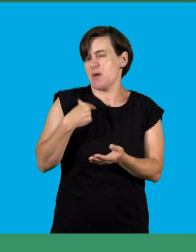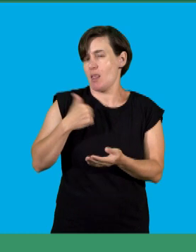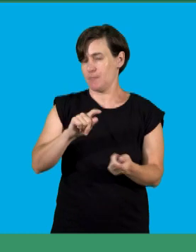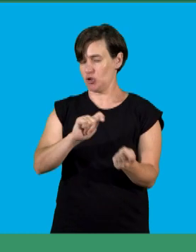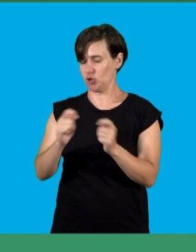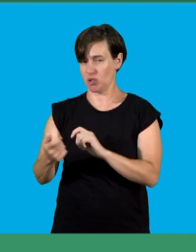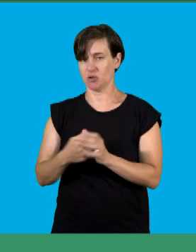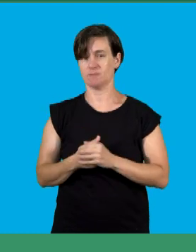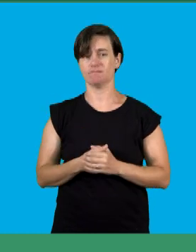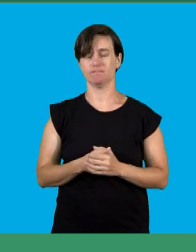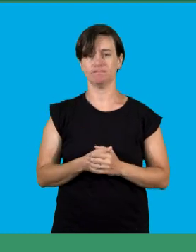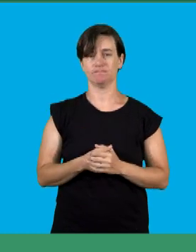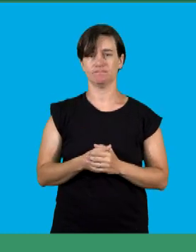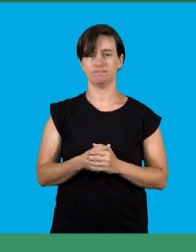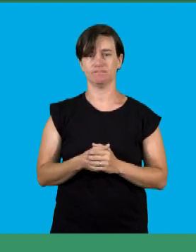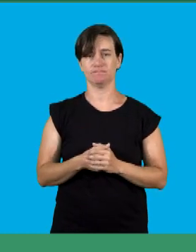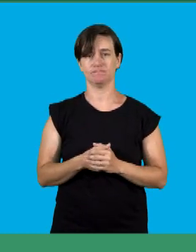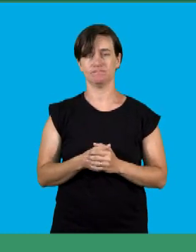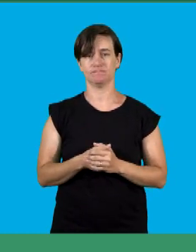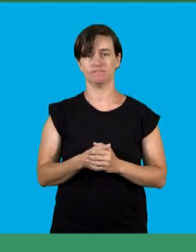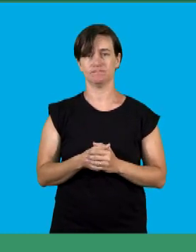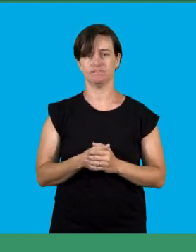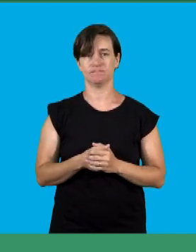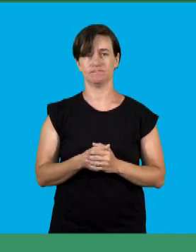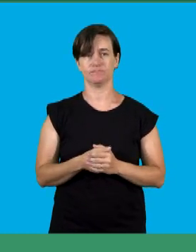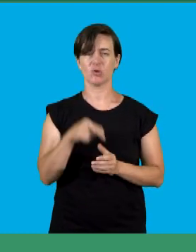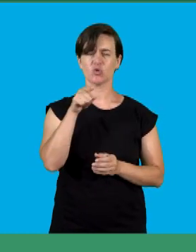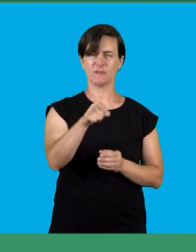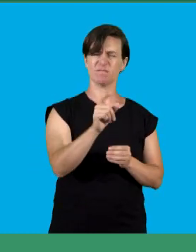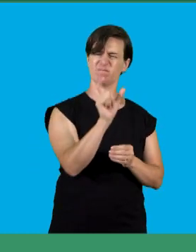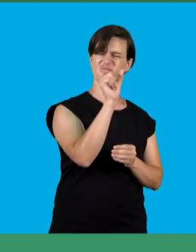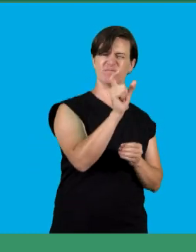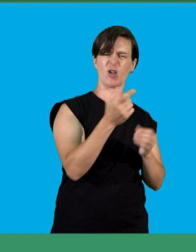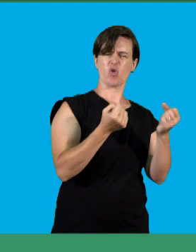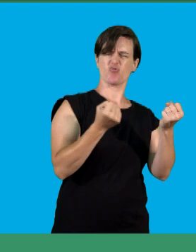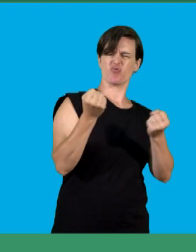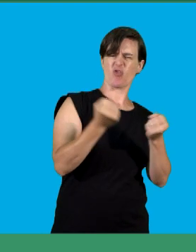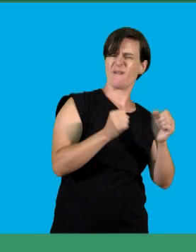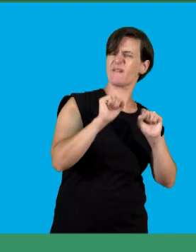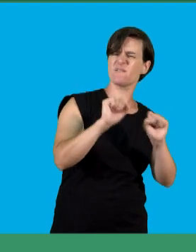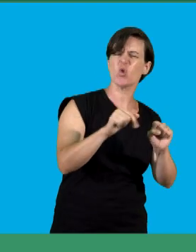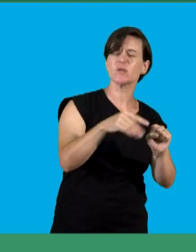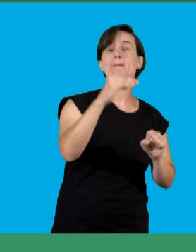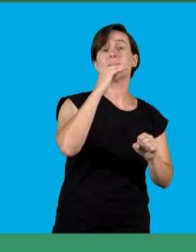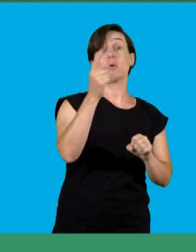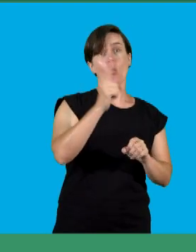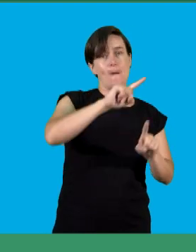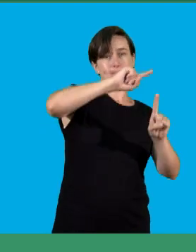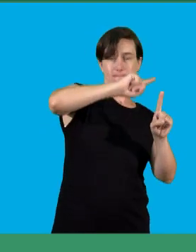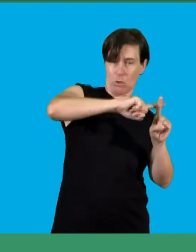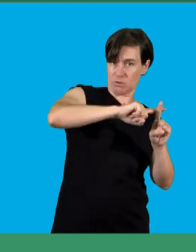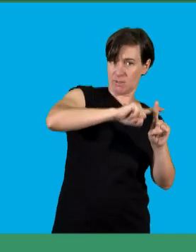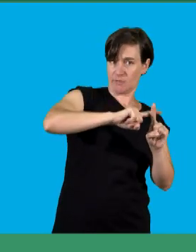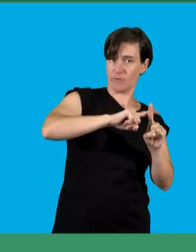then list all the forces are driving, which is the positives. So here it will be our